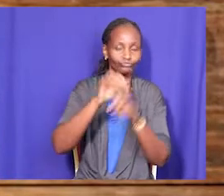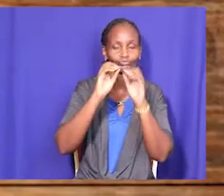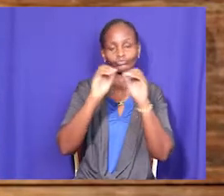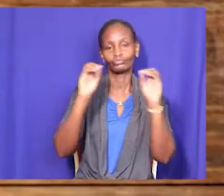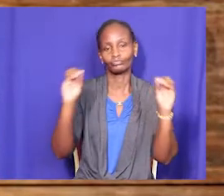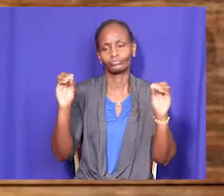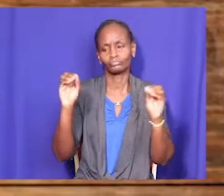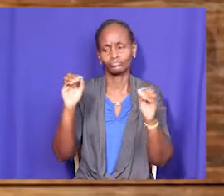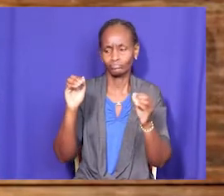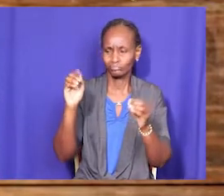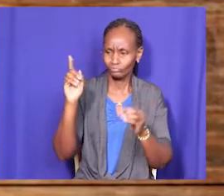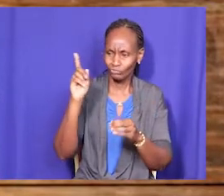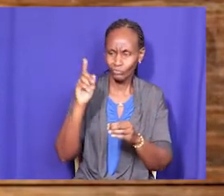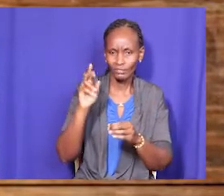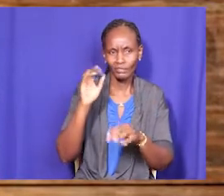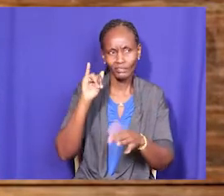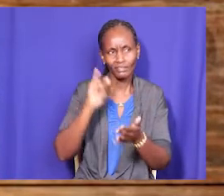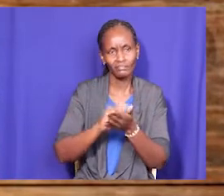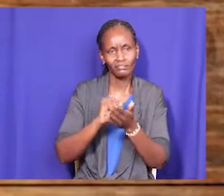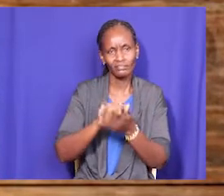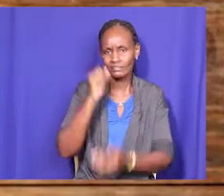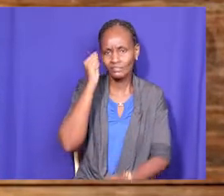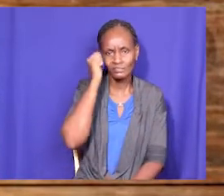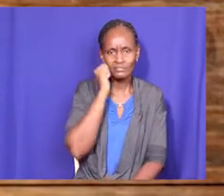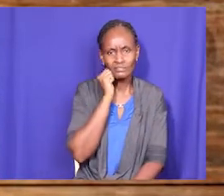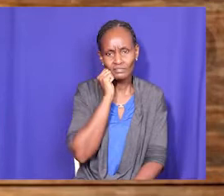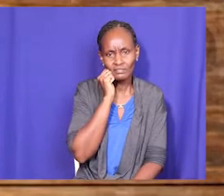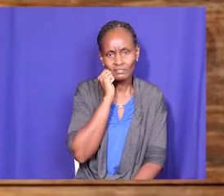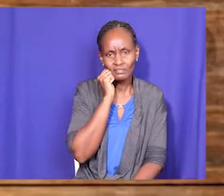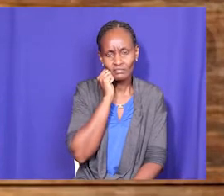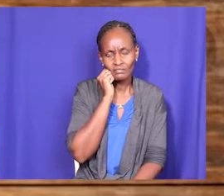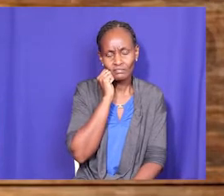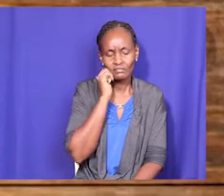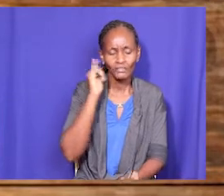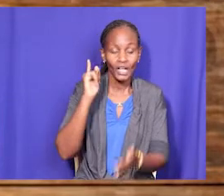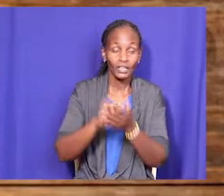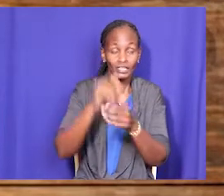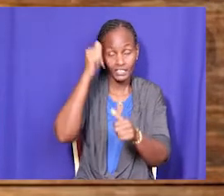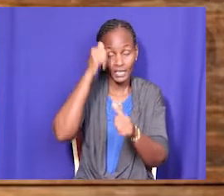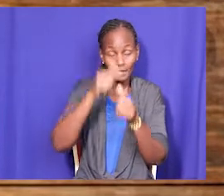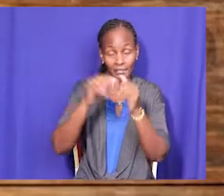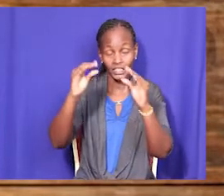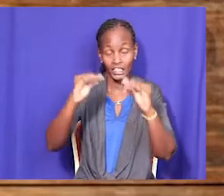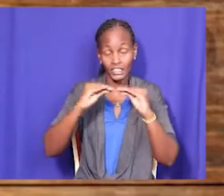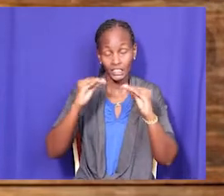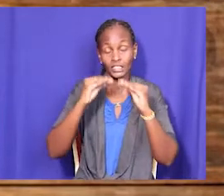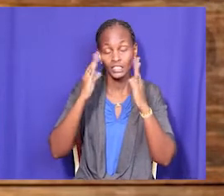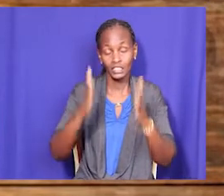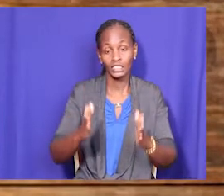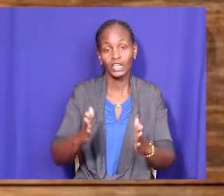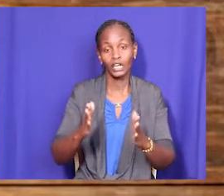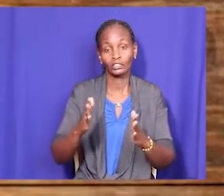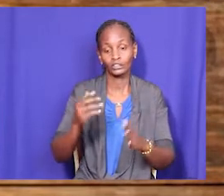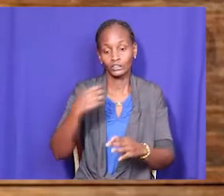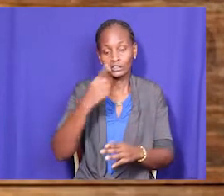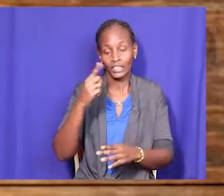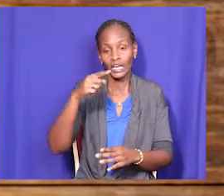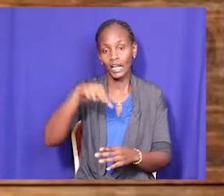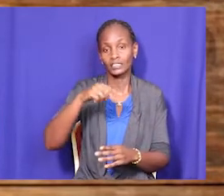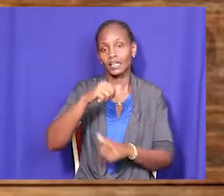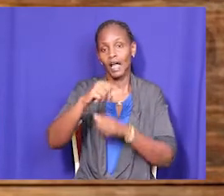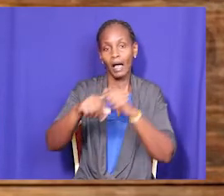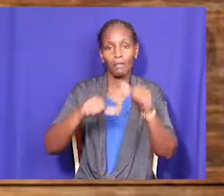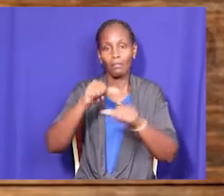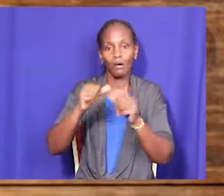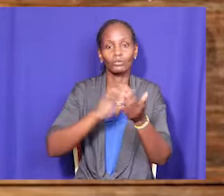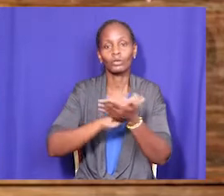so sad. Mm-hmm. You know what? Mm-hmm. That reminds me of what the teacher told us about the Holy Spirit.